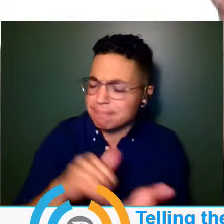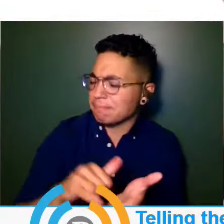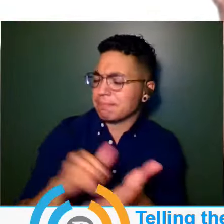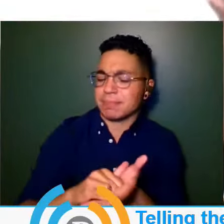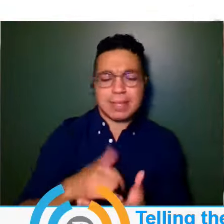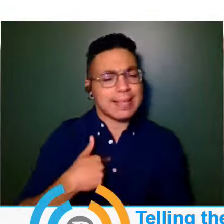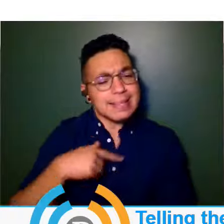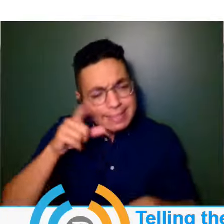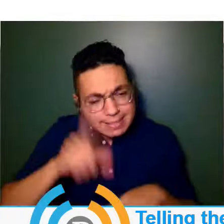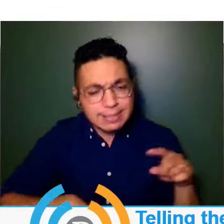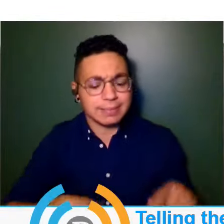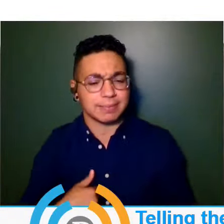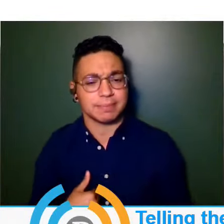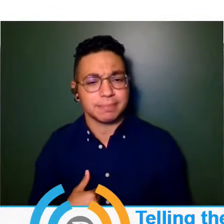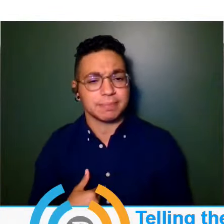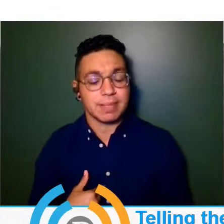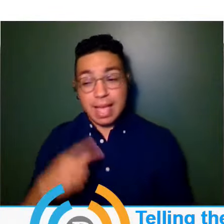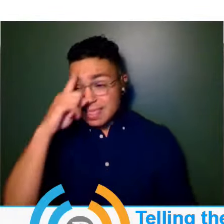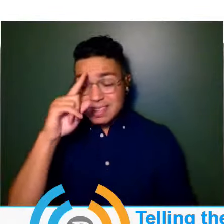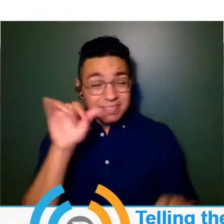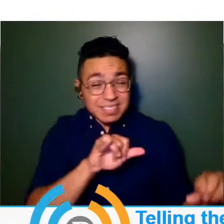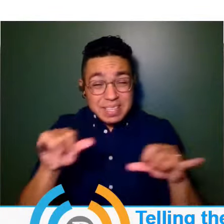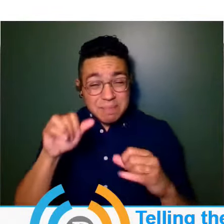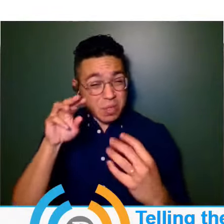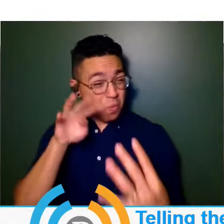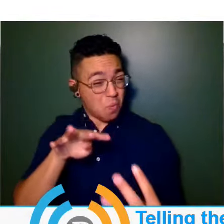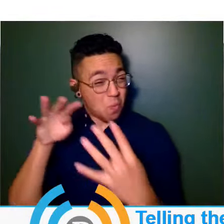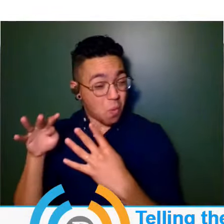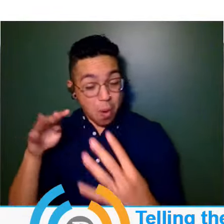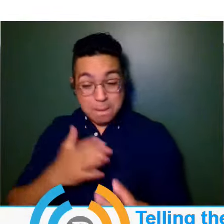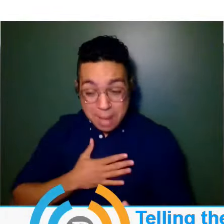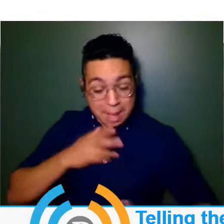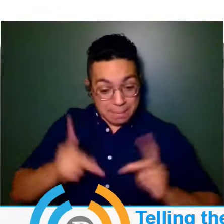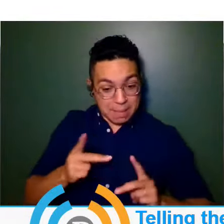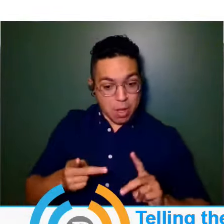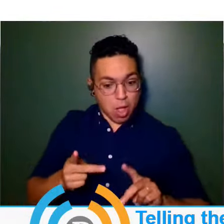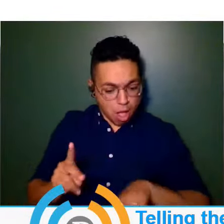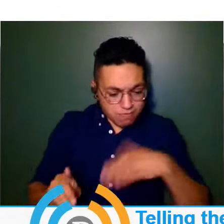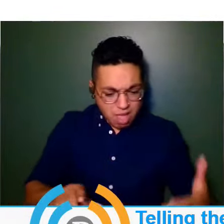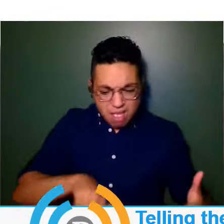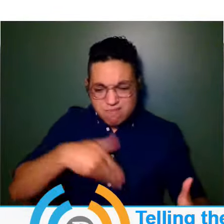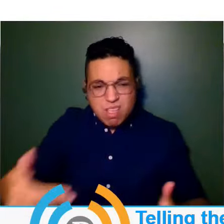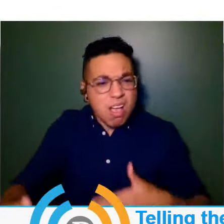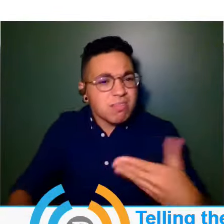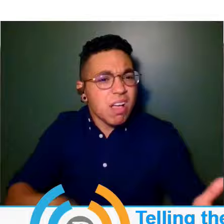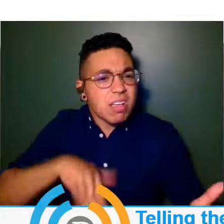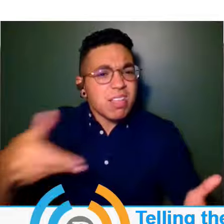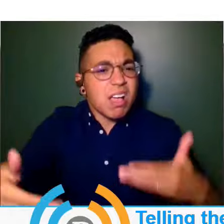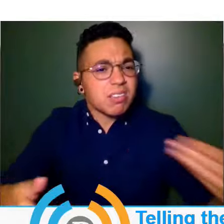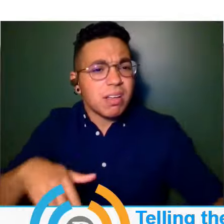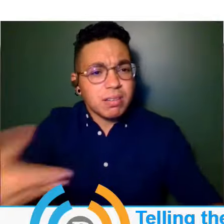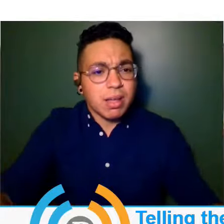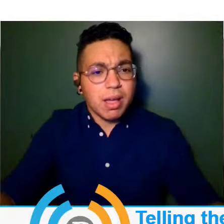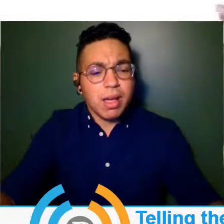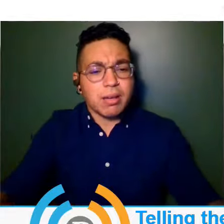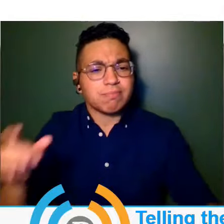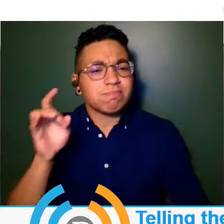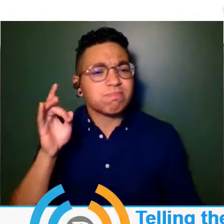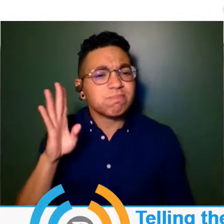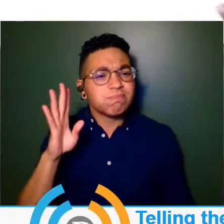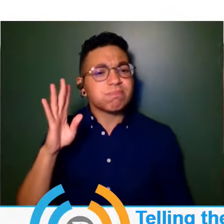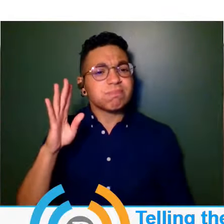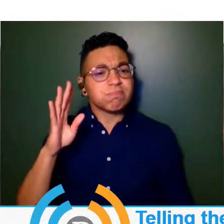of in a warfare mind state, right? Like my people are dying, and my